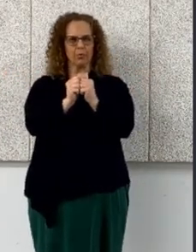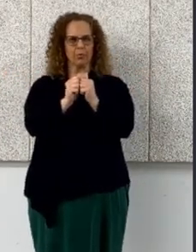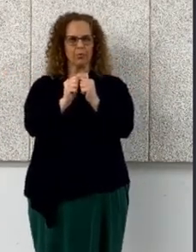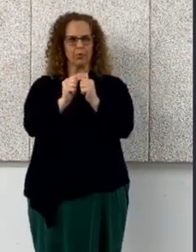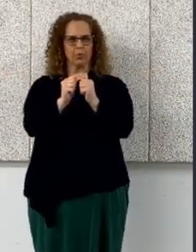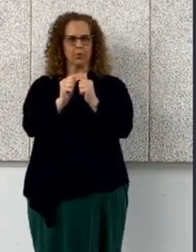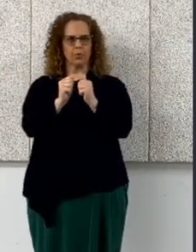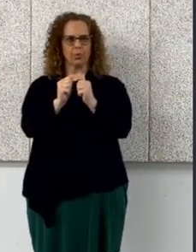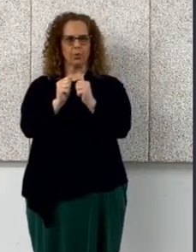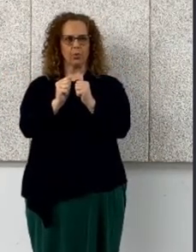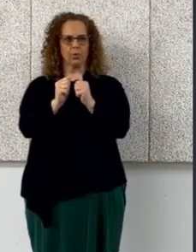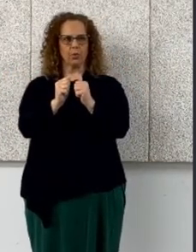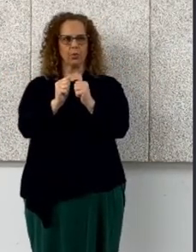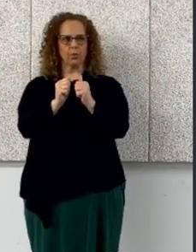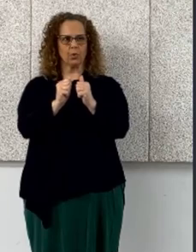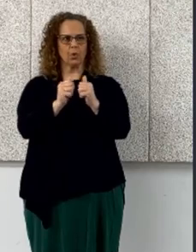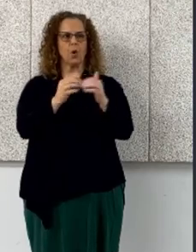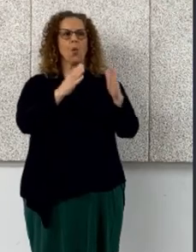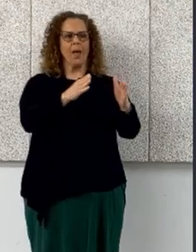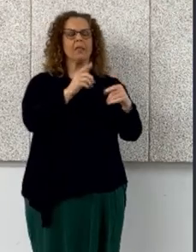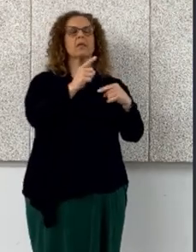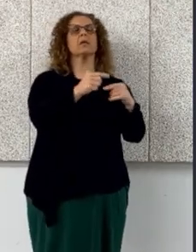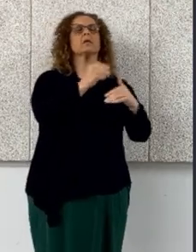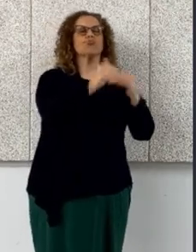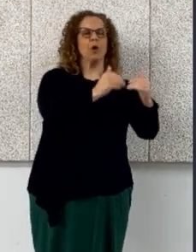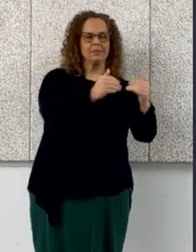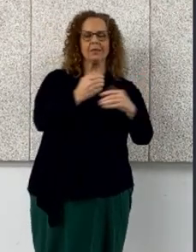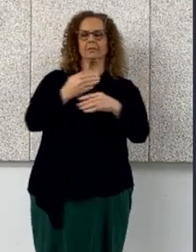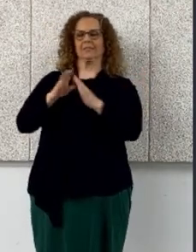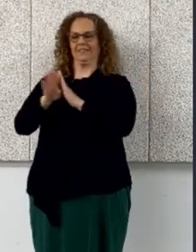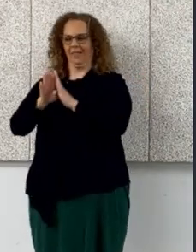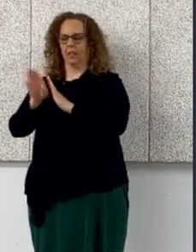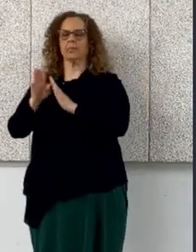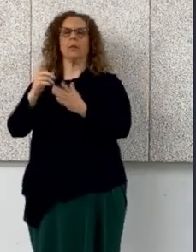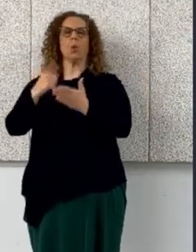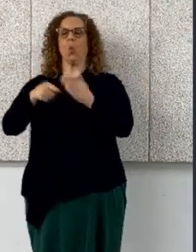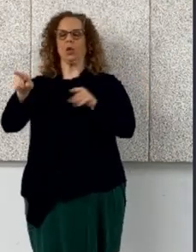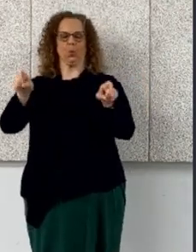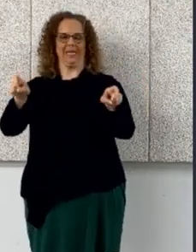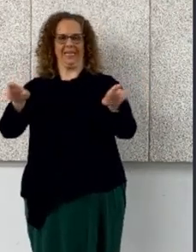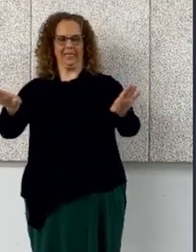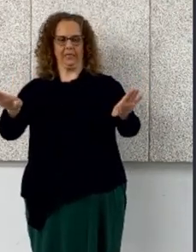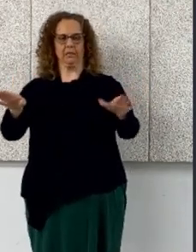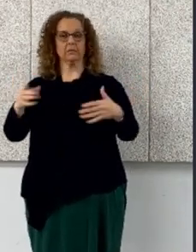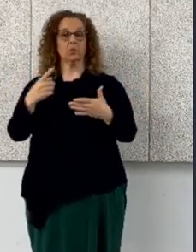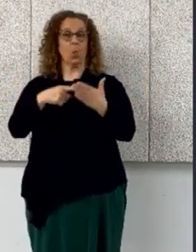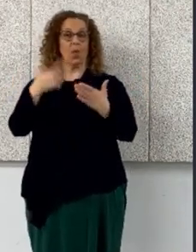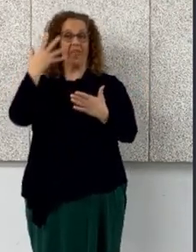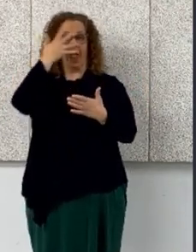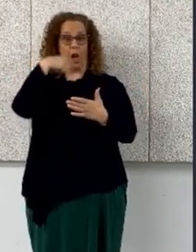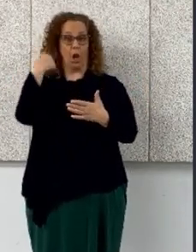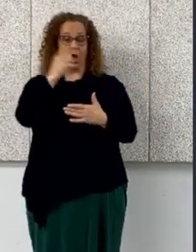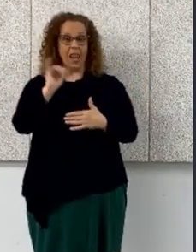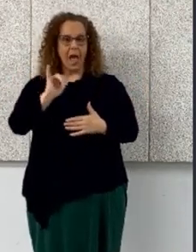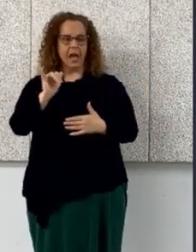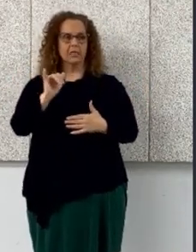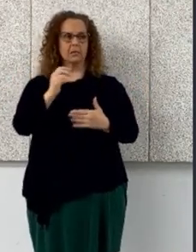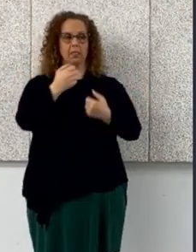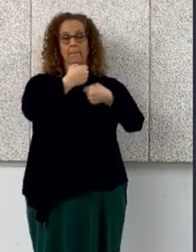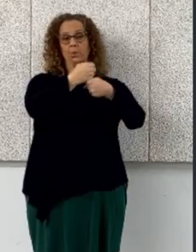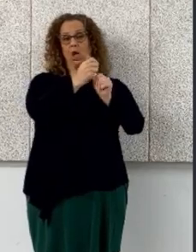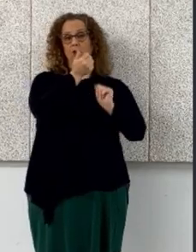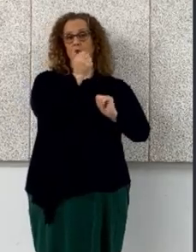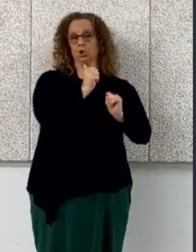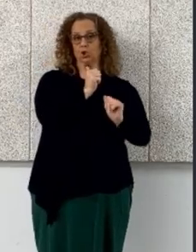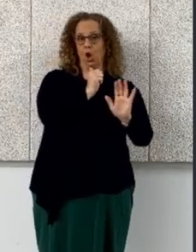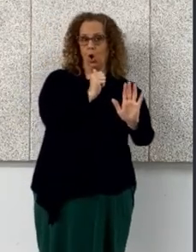process is programming. Like, sure, sometimes what that looks like might be the show, mm-hmm. yeah. but